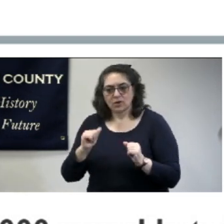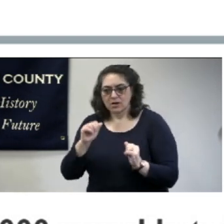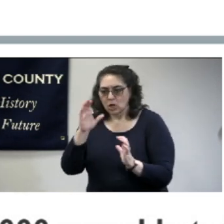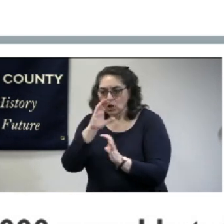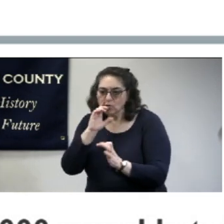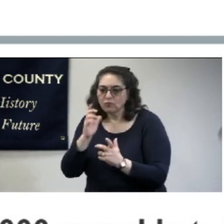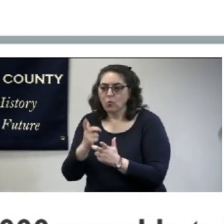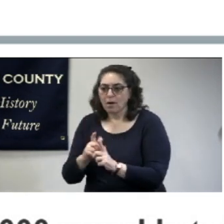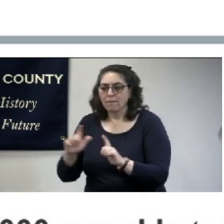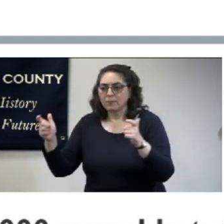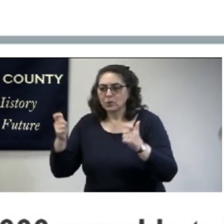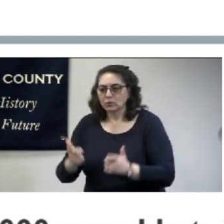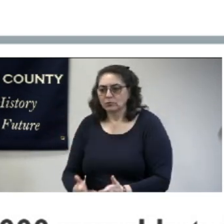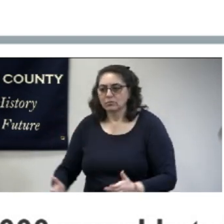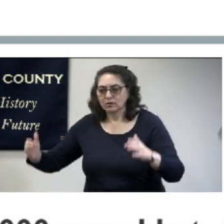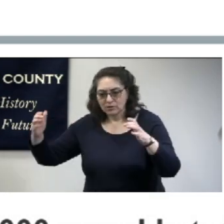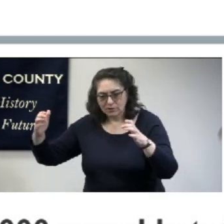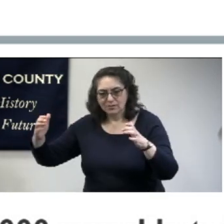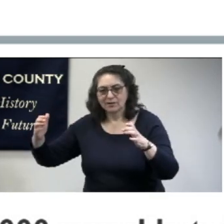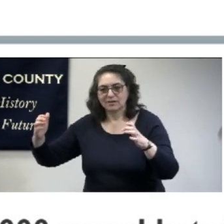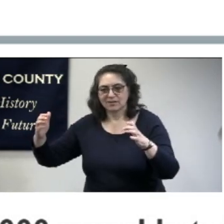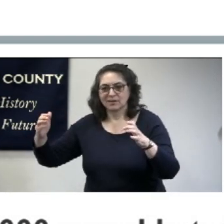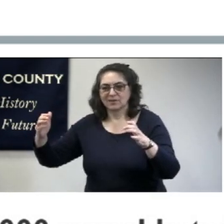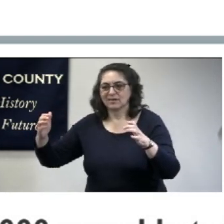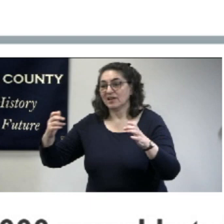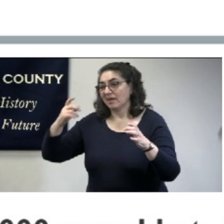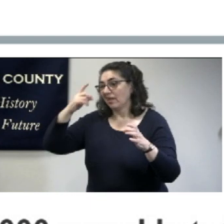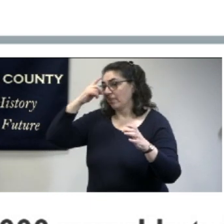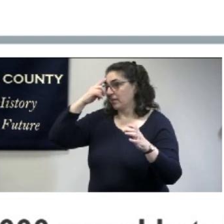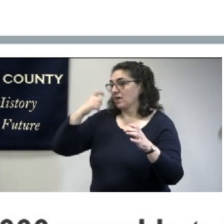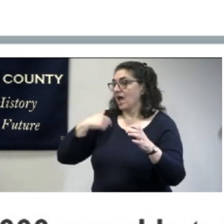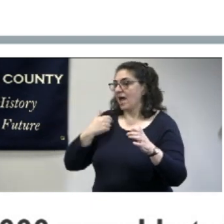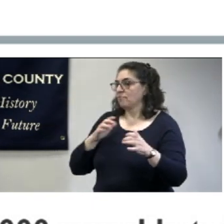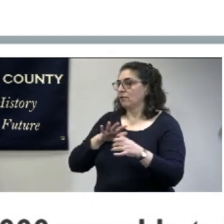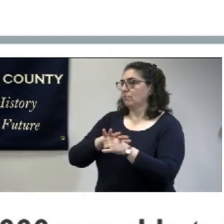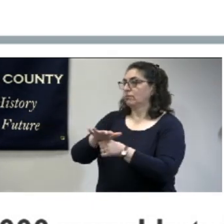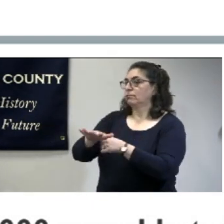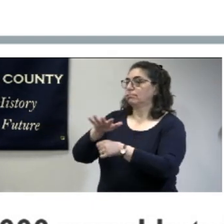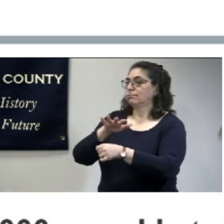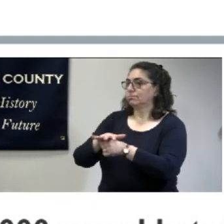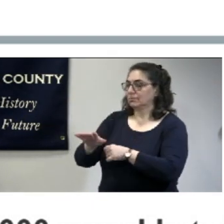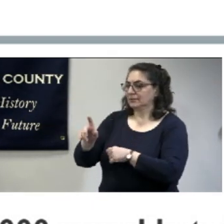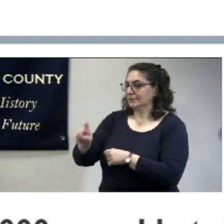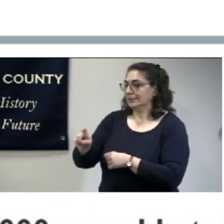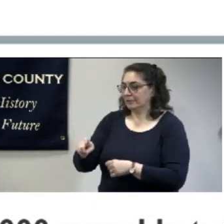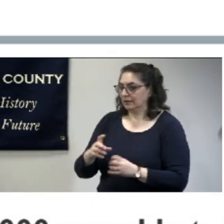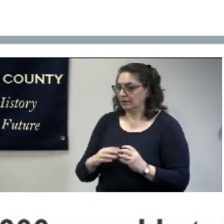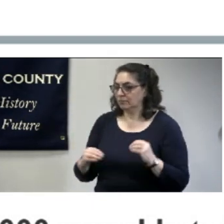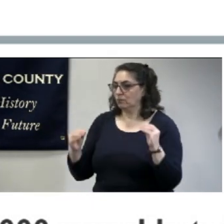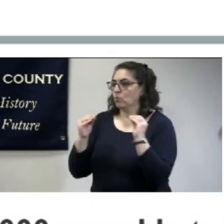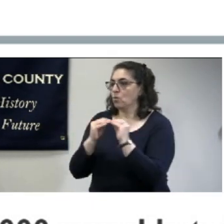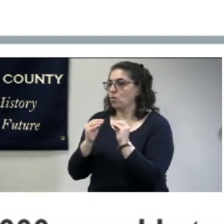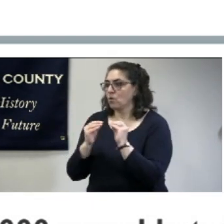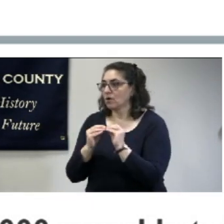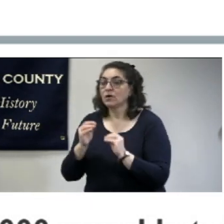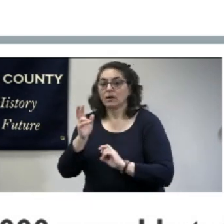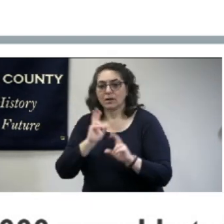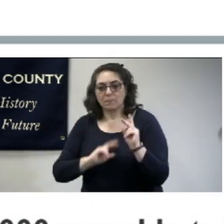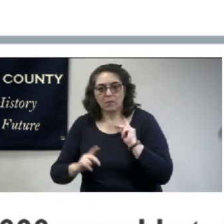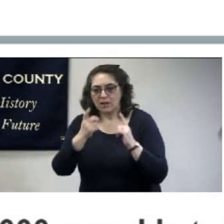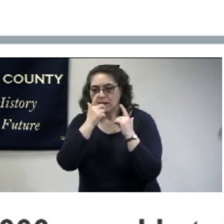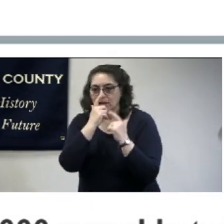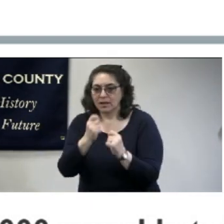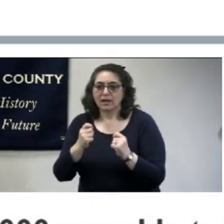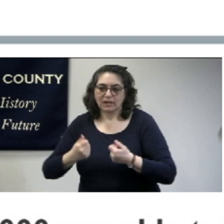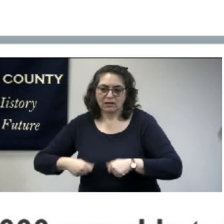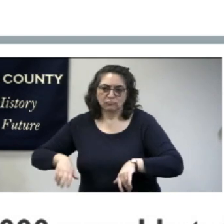say, as opposed to just the smaller bins, thinking that they're going to be having quite a need for it. People are really interested in getting rid of that